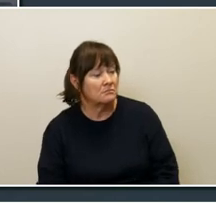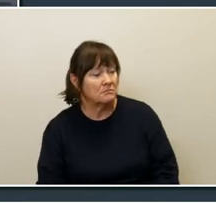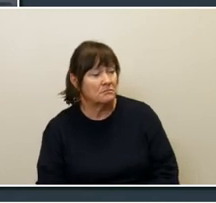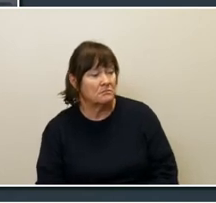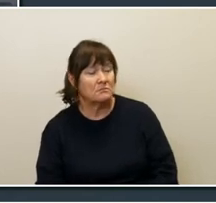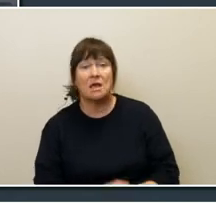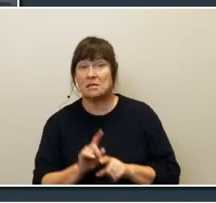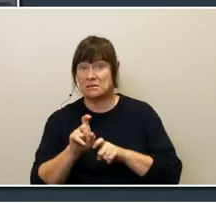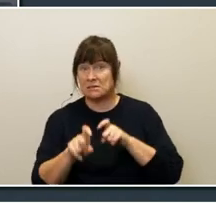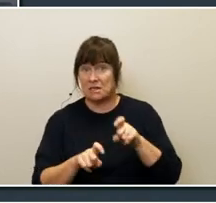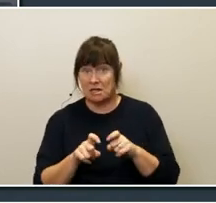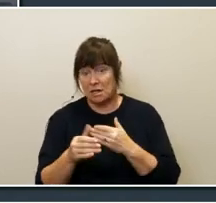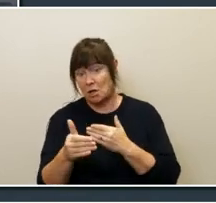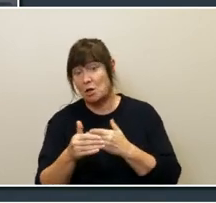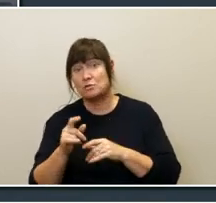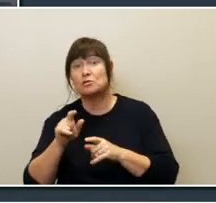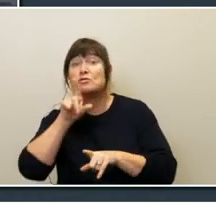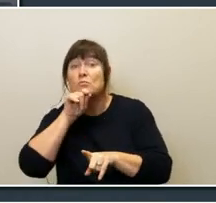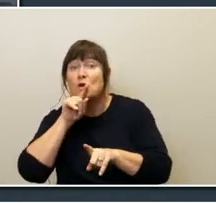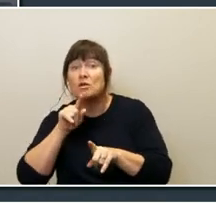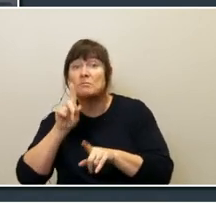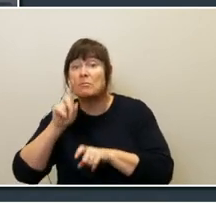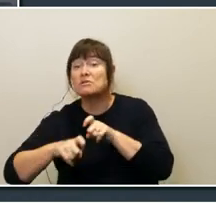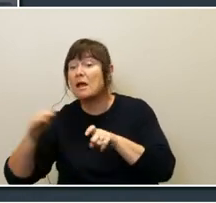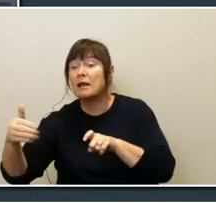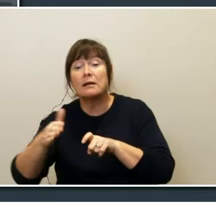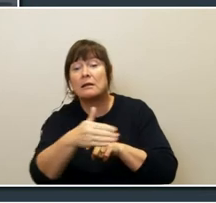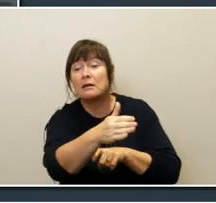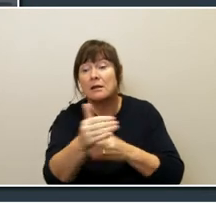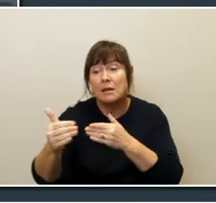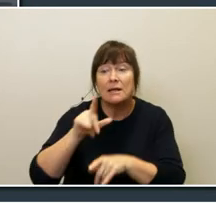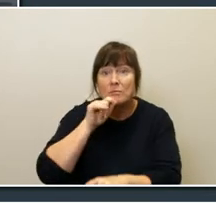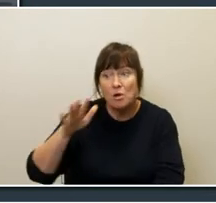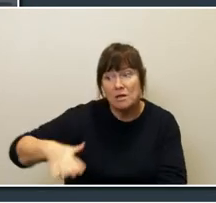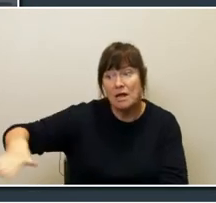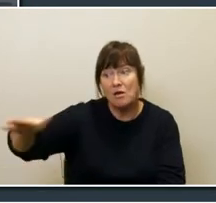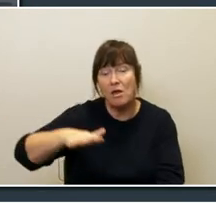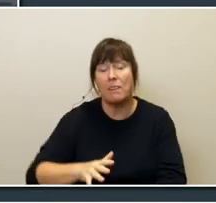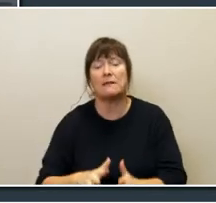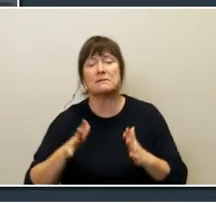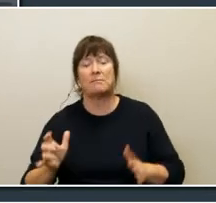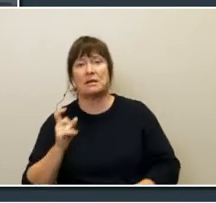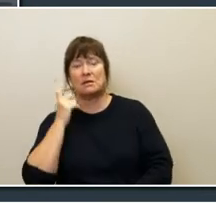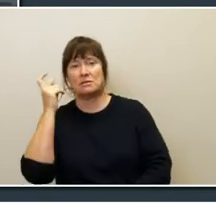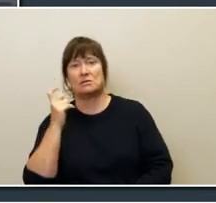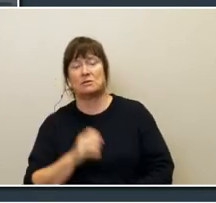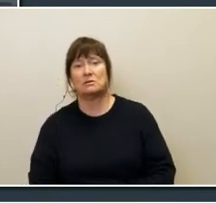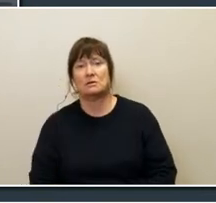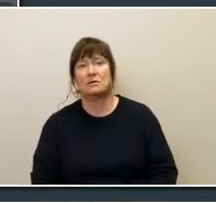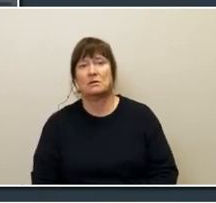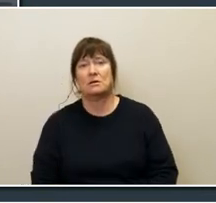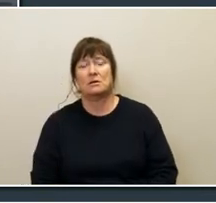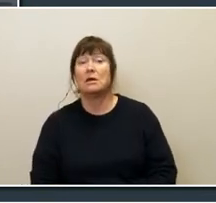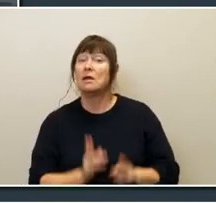And cycling close to the birds, a big concern. And I hear about plantings